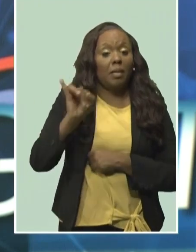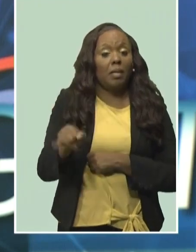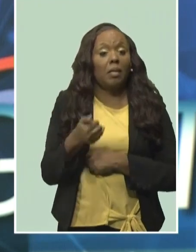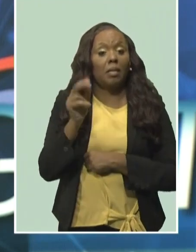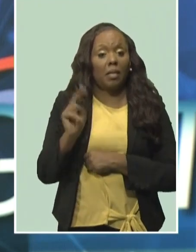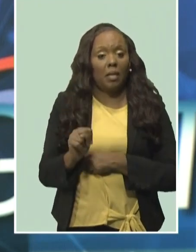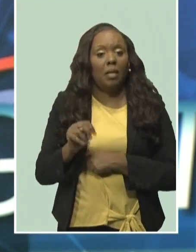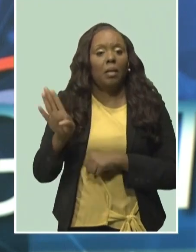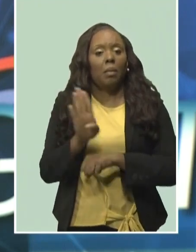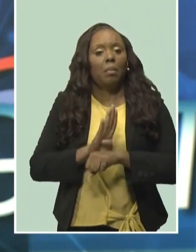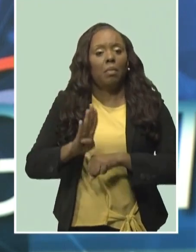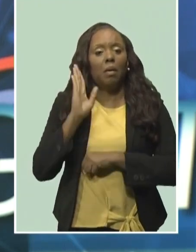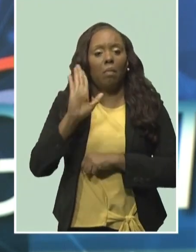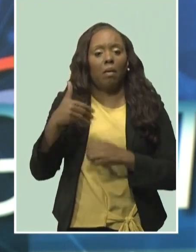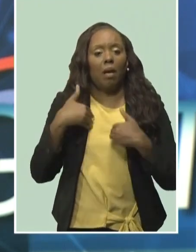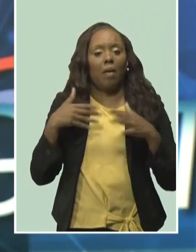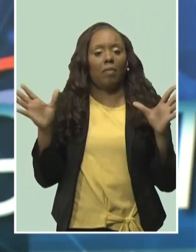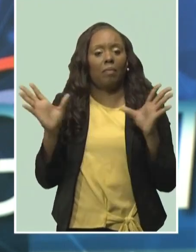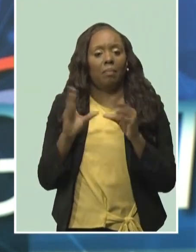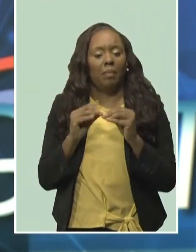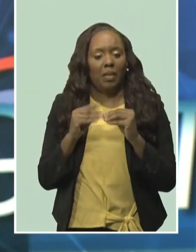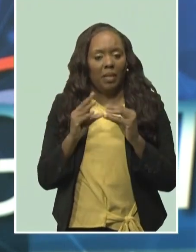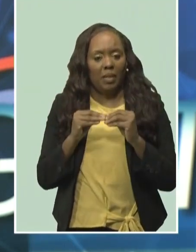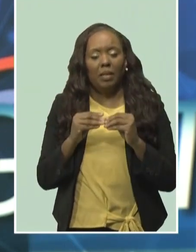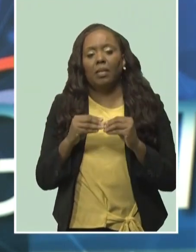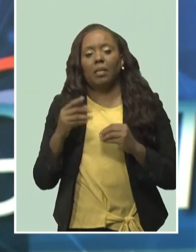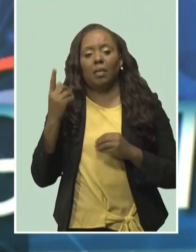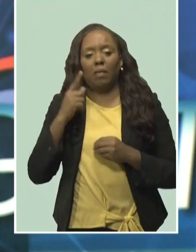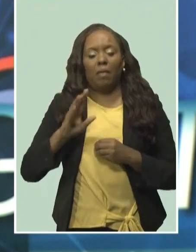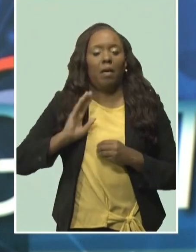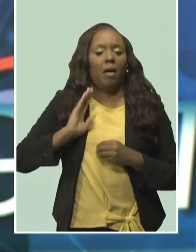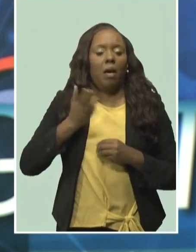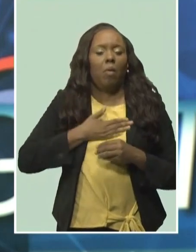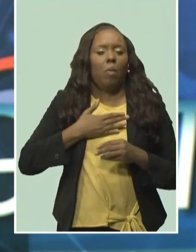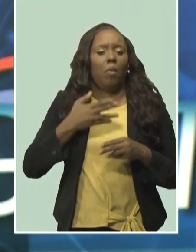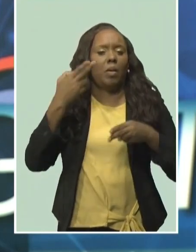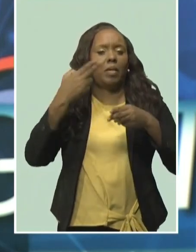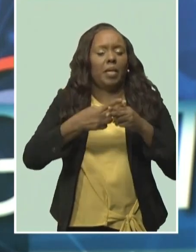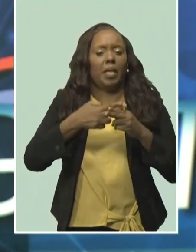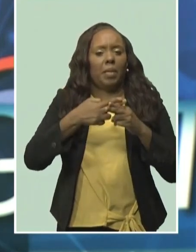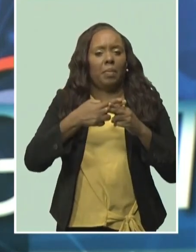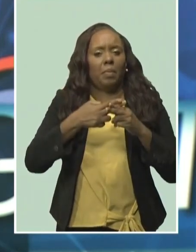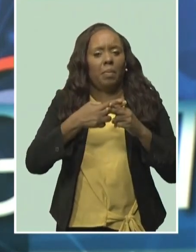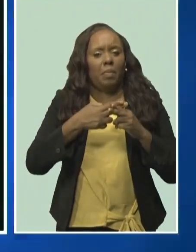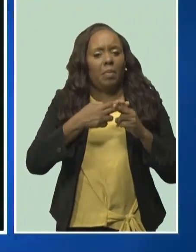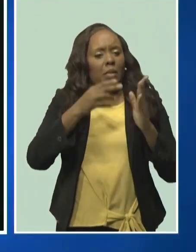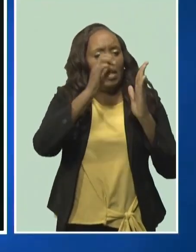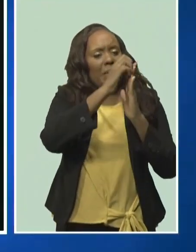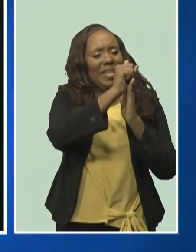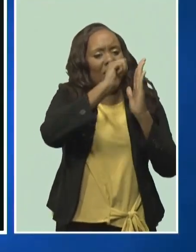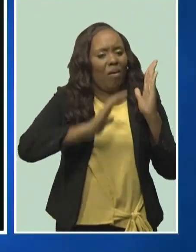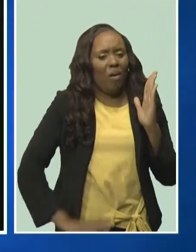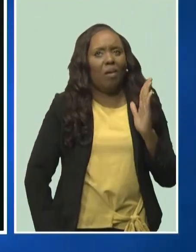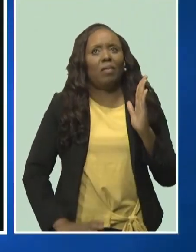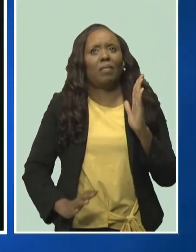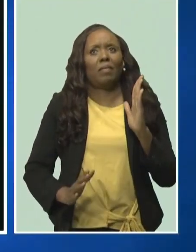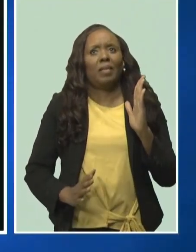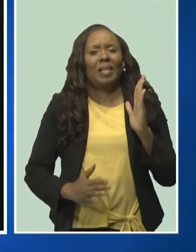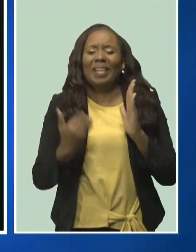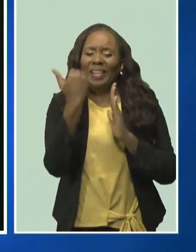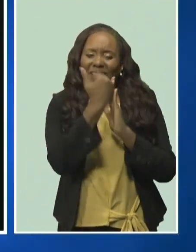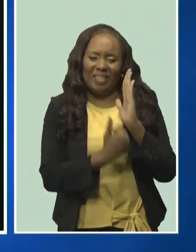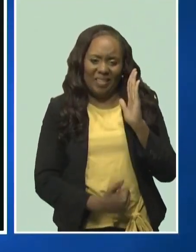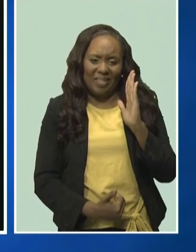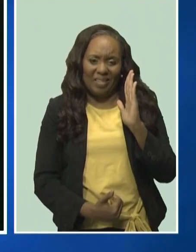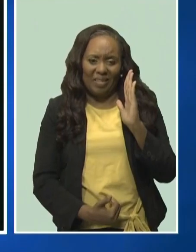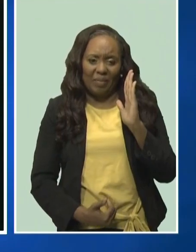way for its removal from the Financial Action Task Force grey list. Attorney General Dale Marshall gave more details of